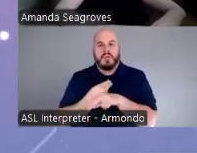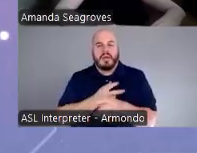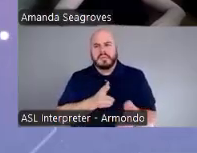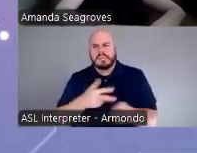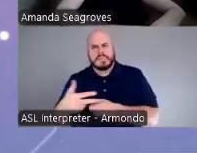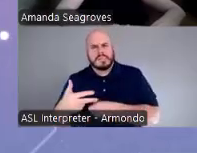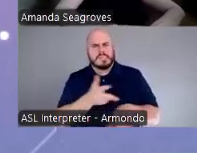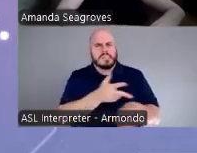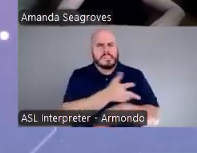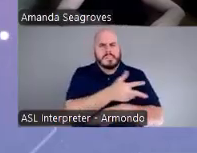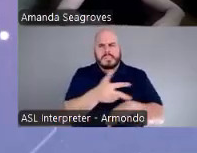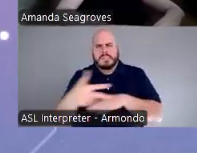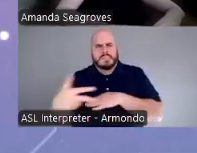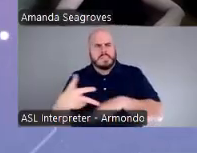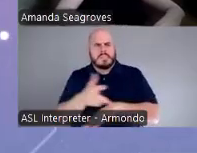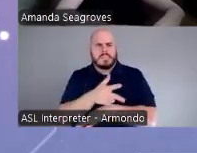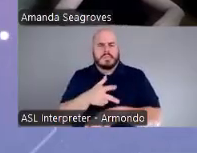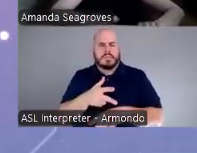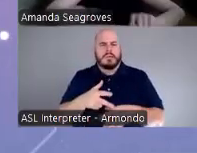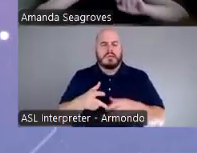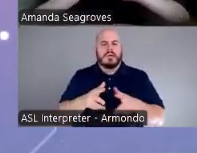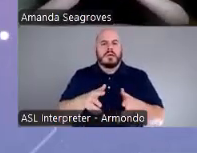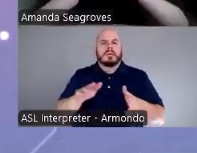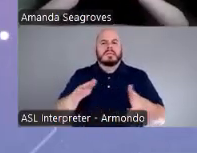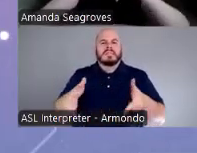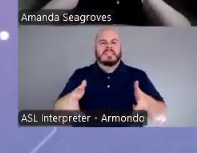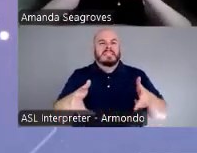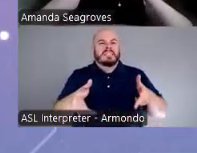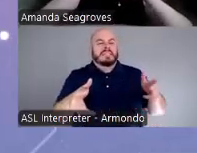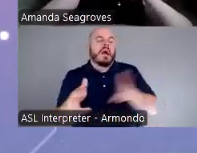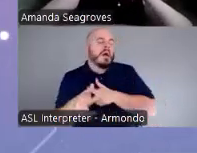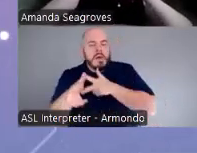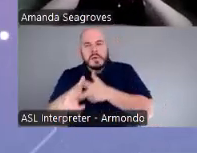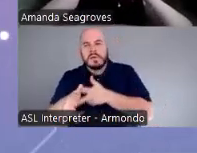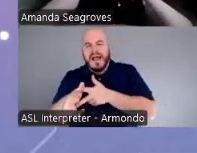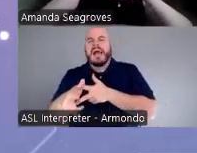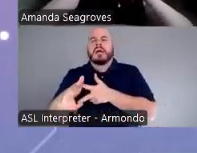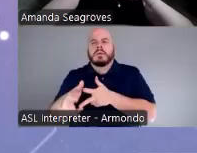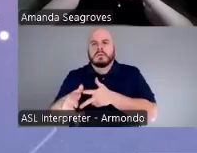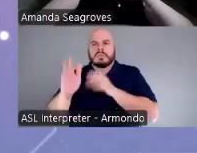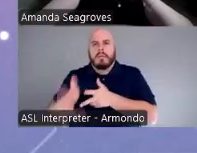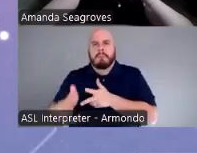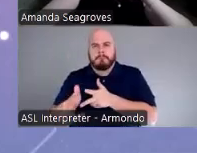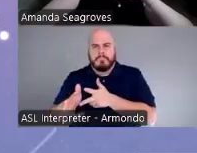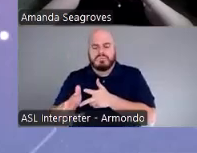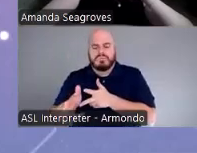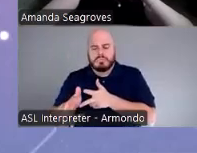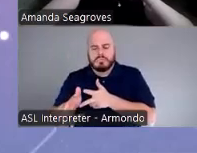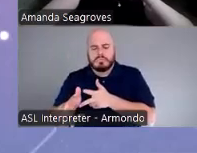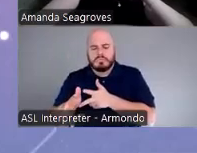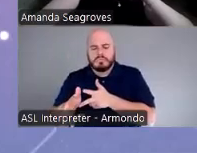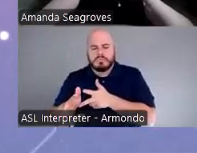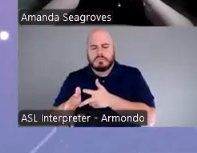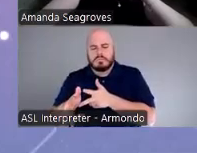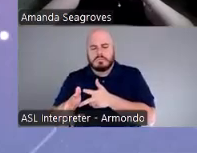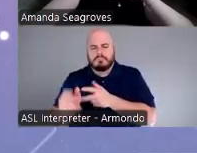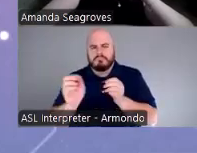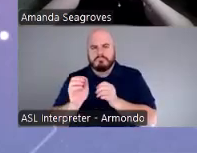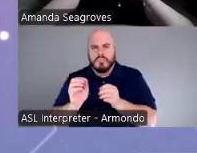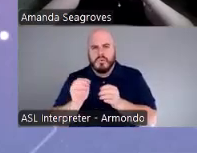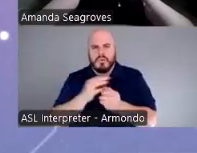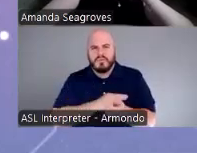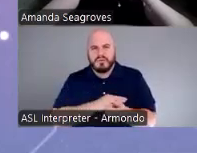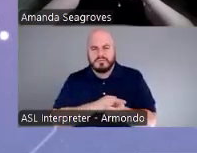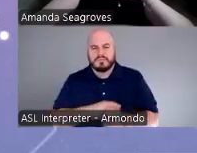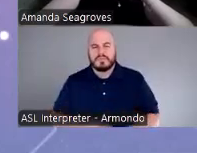ahead of someone, only to be stopped at a red light, where everyone behind us comes and they're stopped at the exact same red light. So really, by